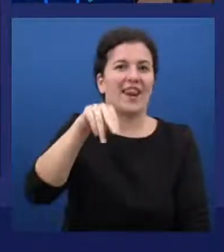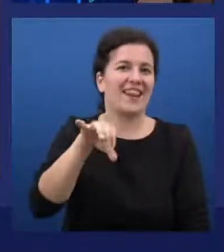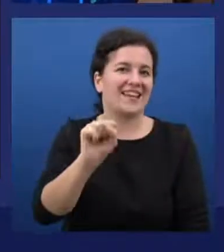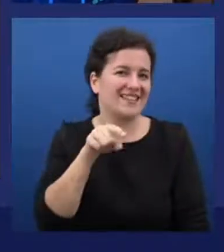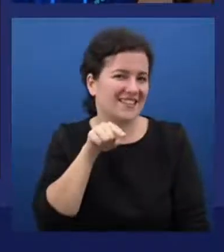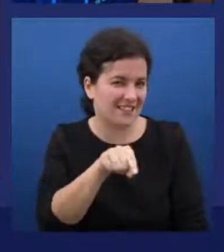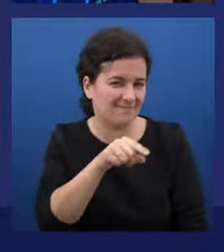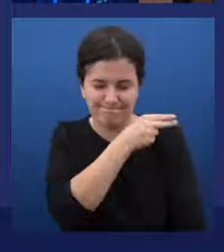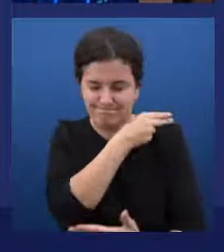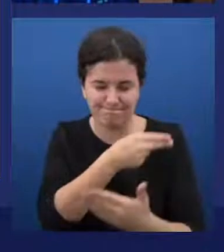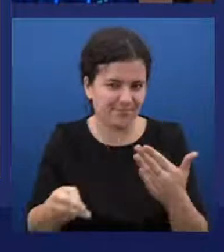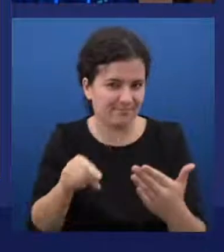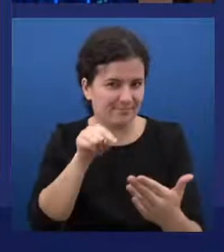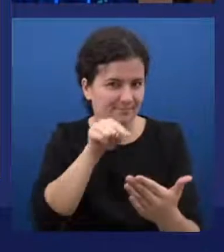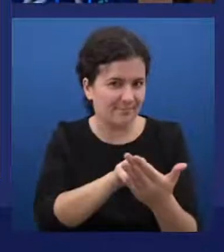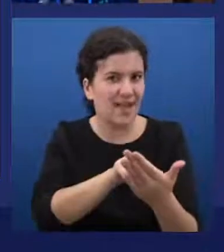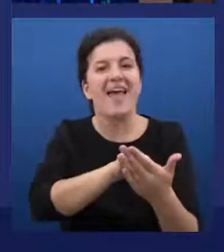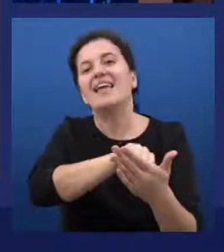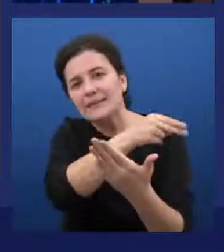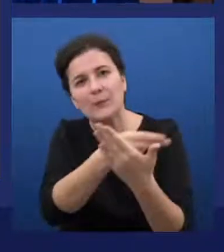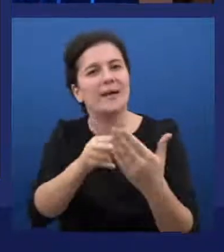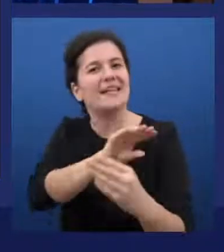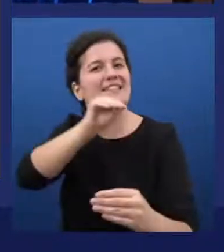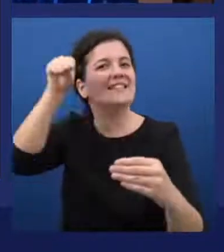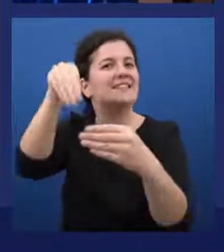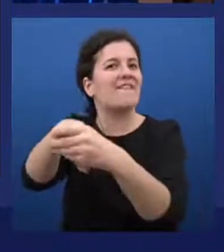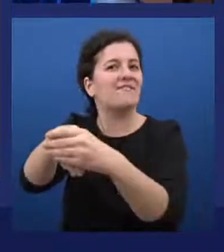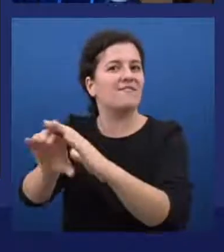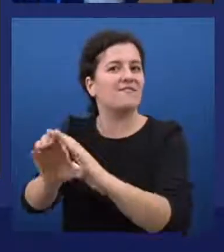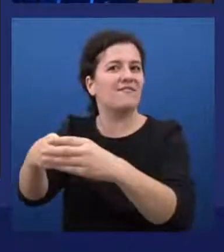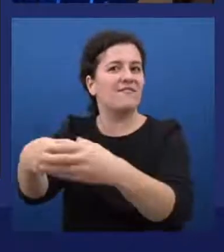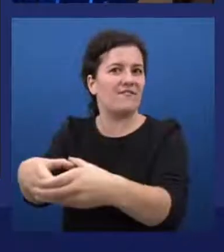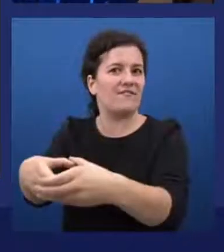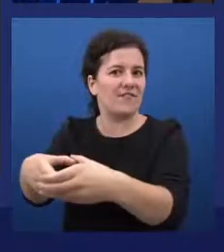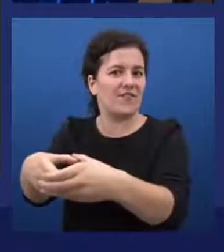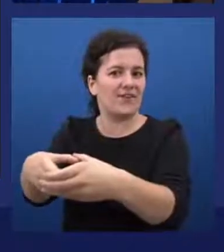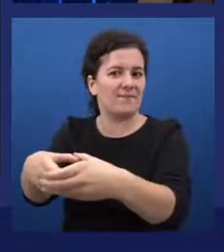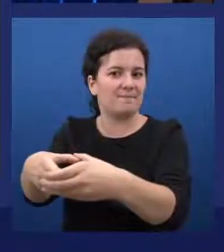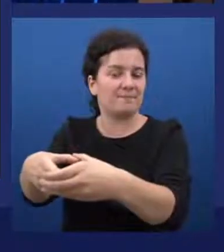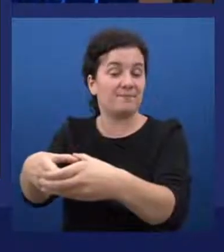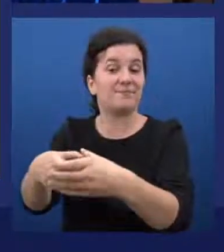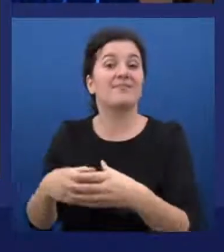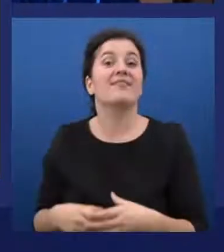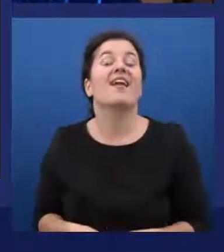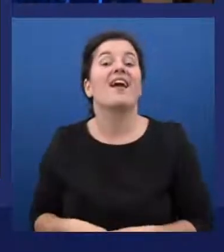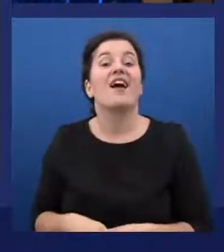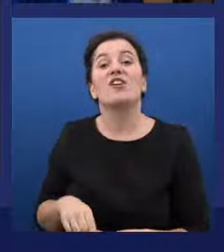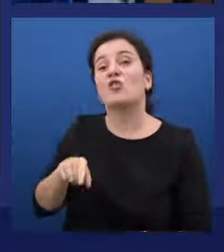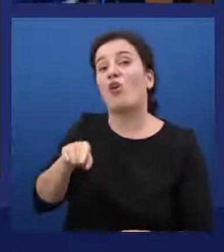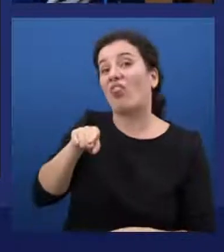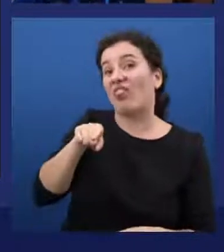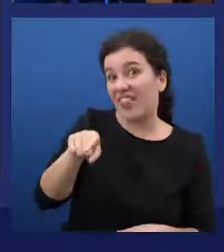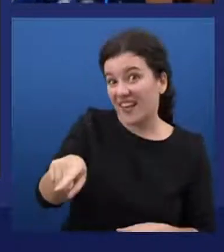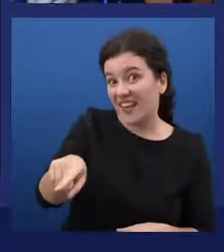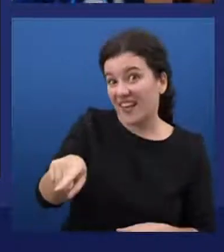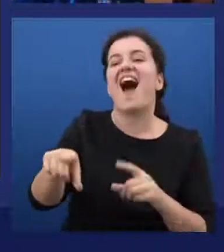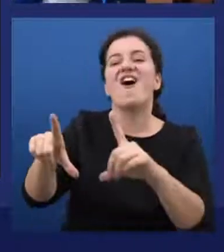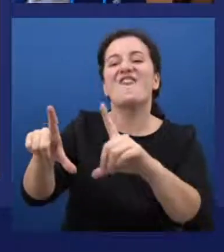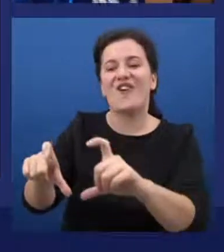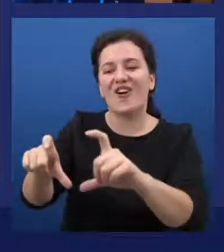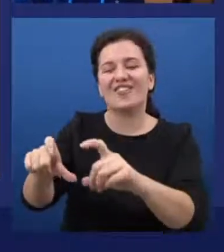we will save it. So it's now out of this. It will be used to retrain the model. So in this case, you can